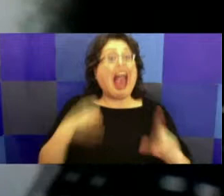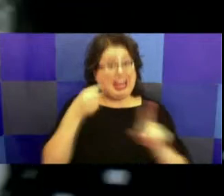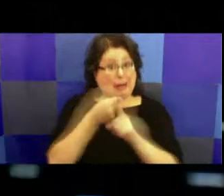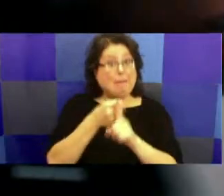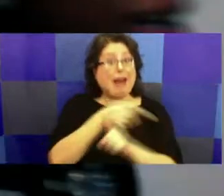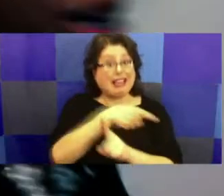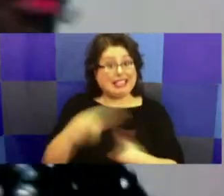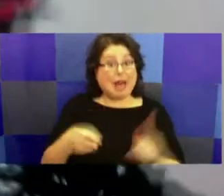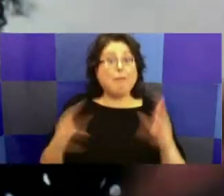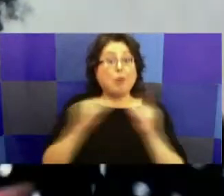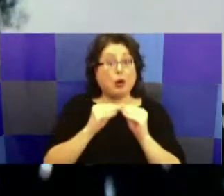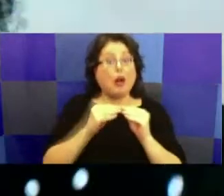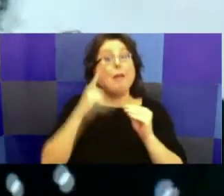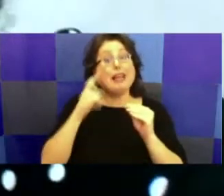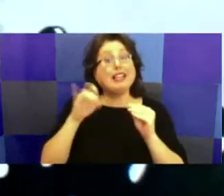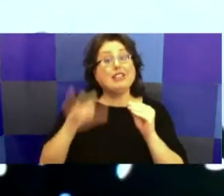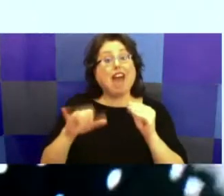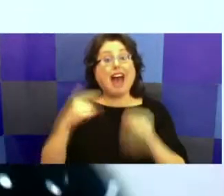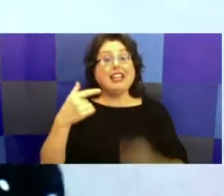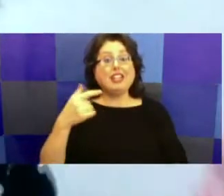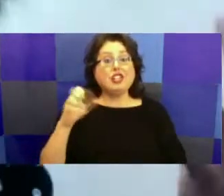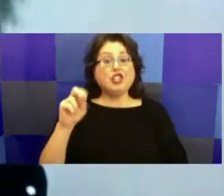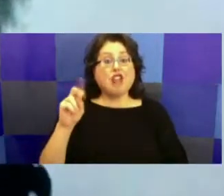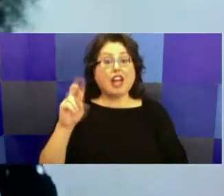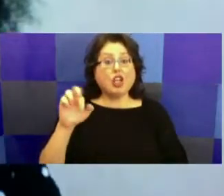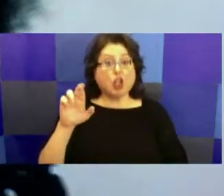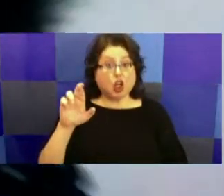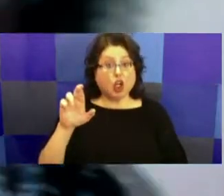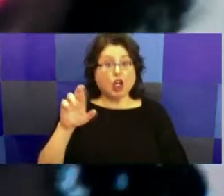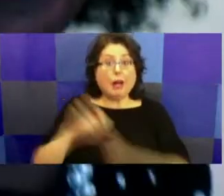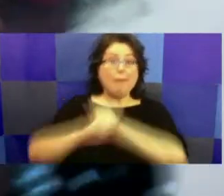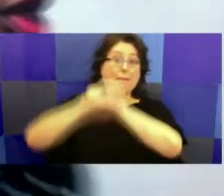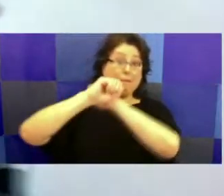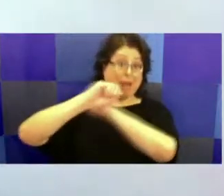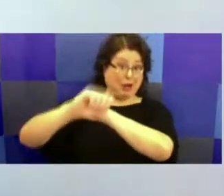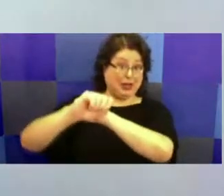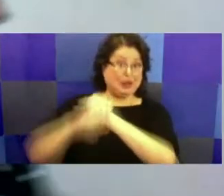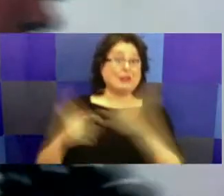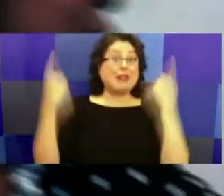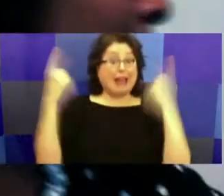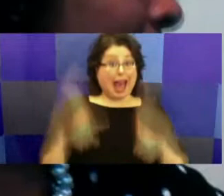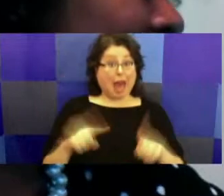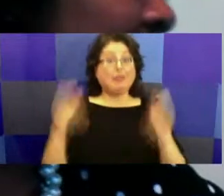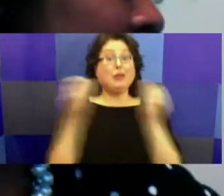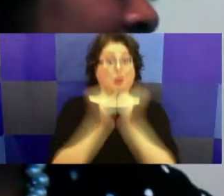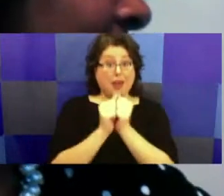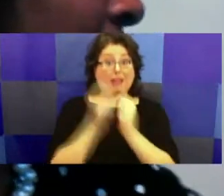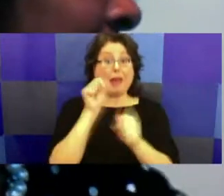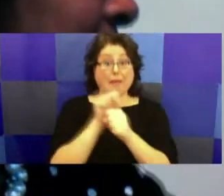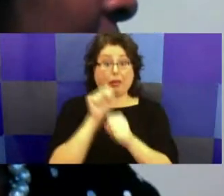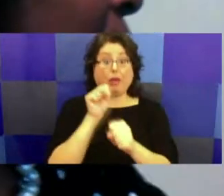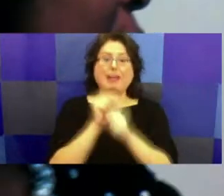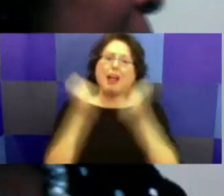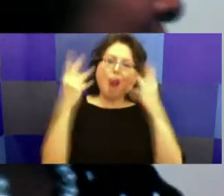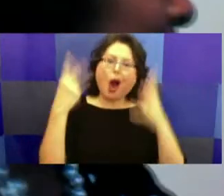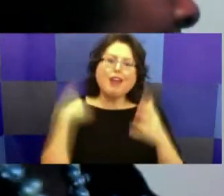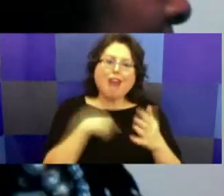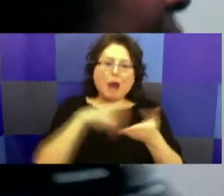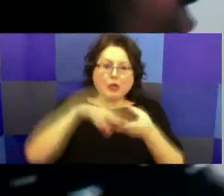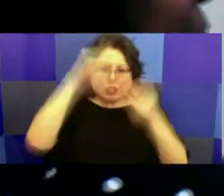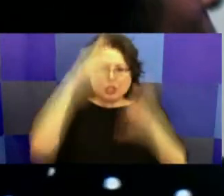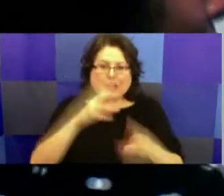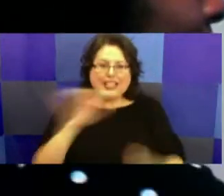because of the gender barriers that exist with employment. And so so a lot of our students have also